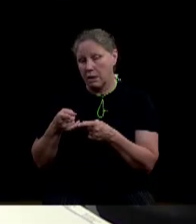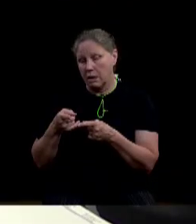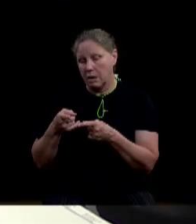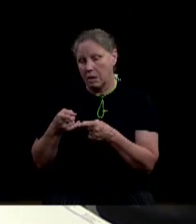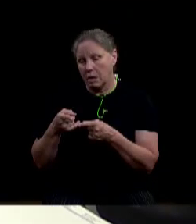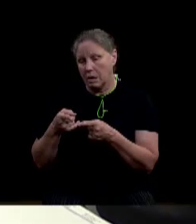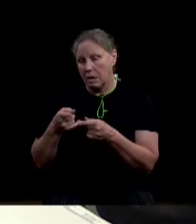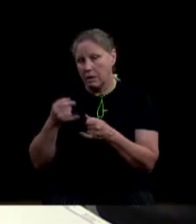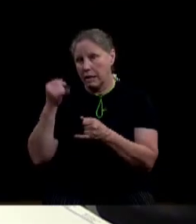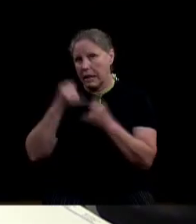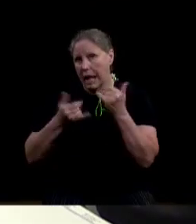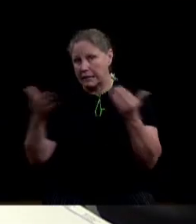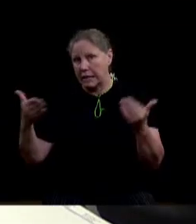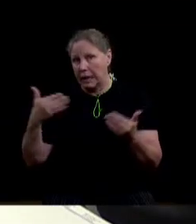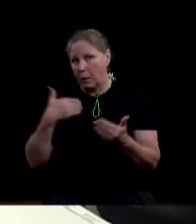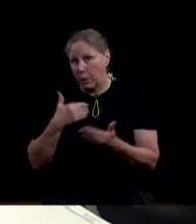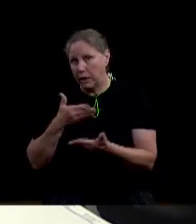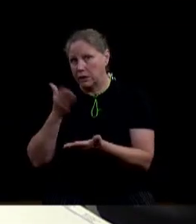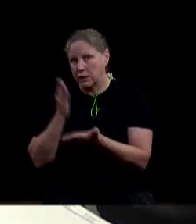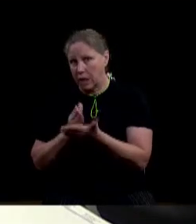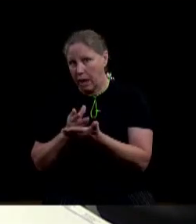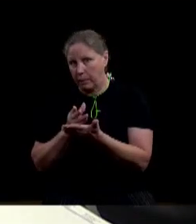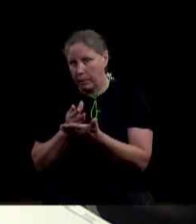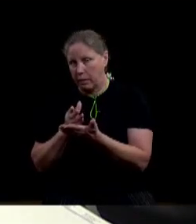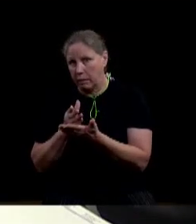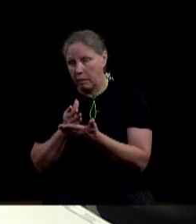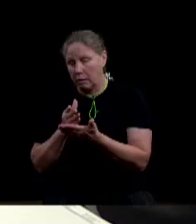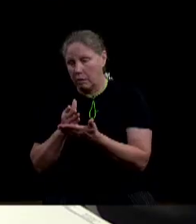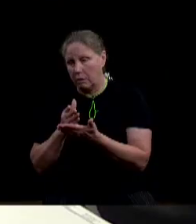the things that we stop doing early.